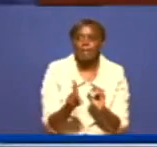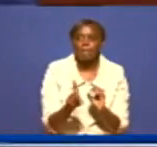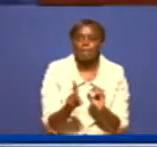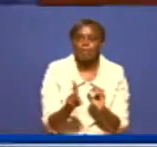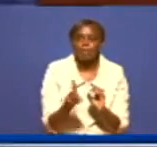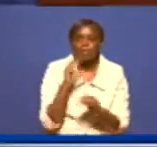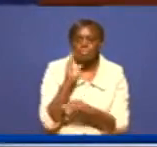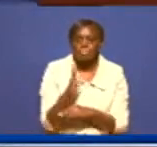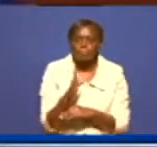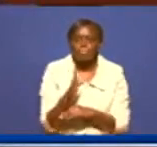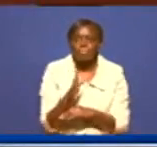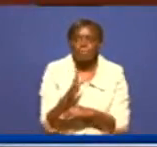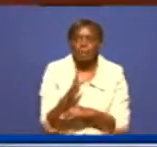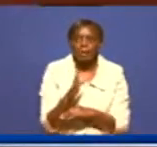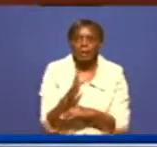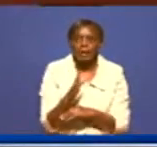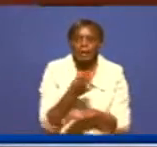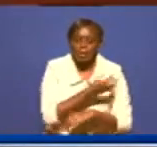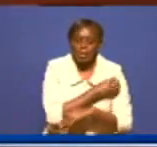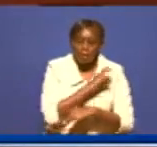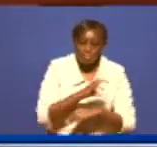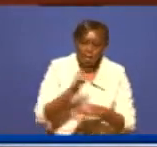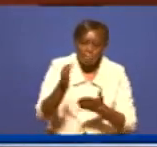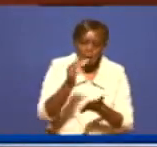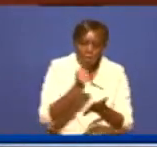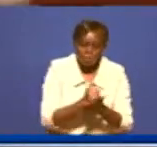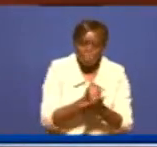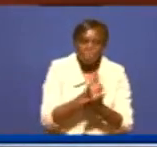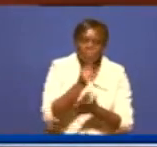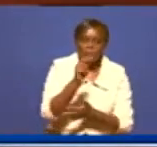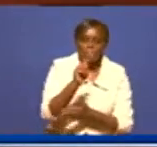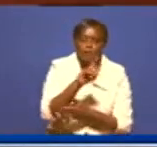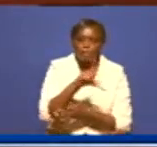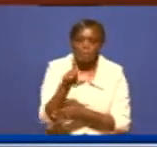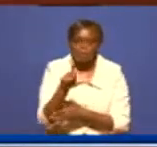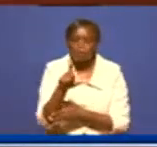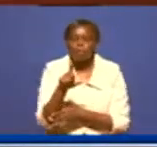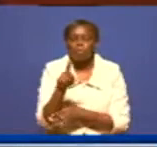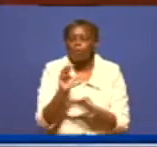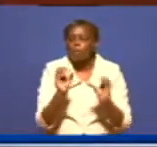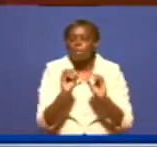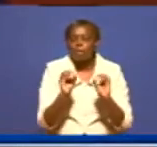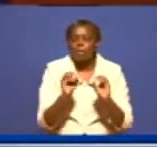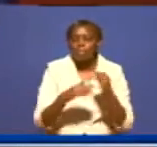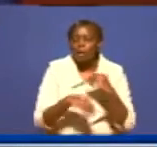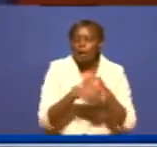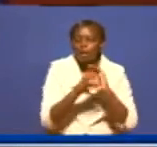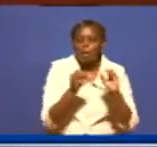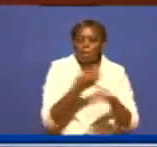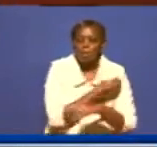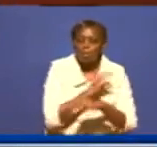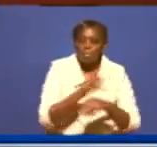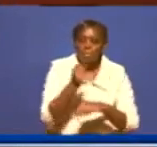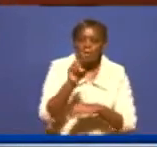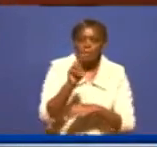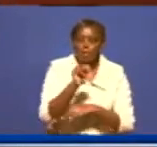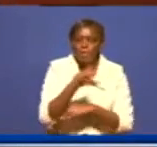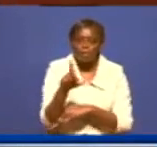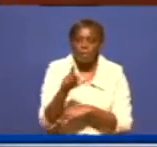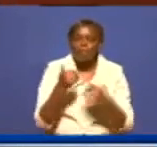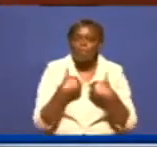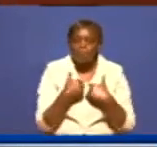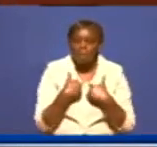speaker of the powers and appointment of tribunal, I think those are procedural issues, and there is nothing much I can add. And even the powers that tribunal has, they have always